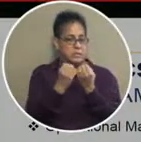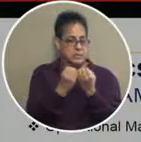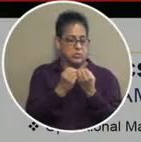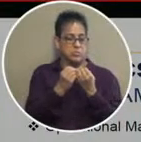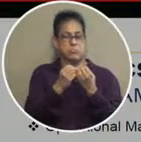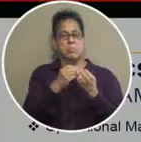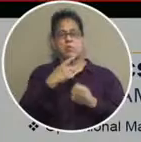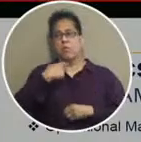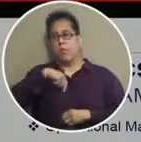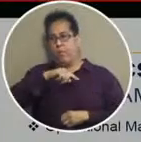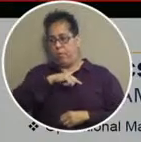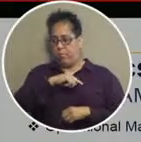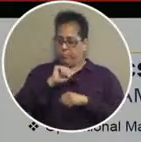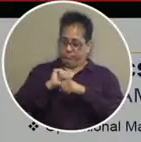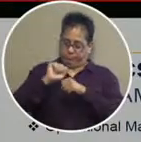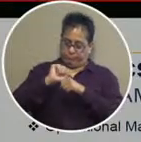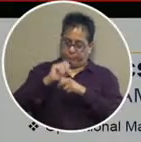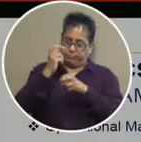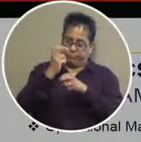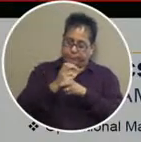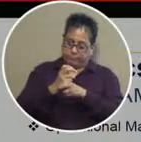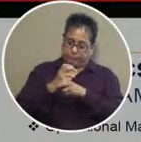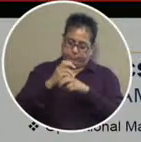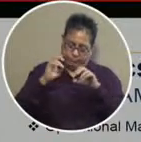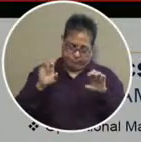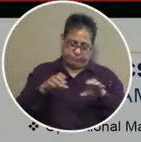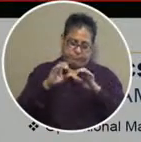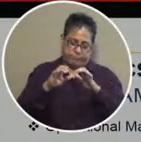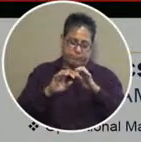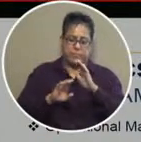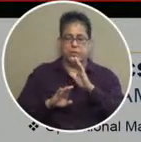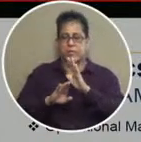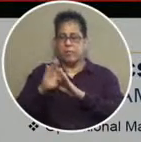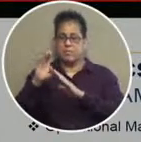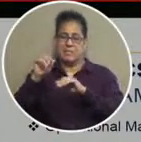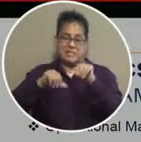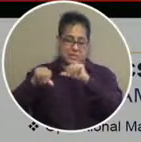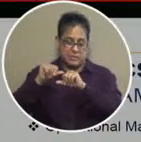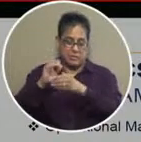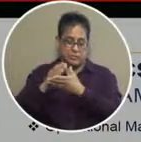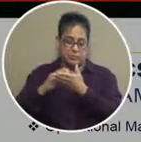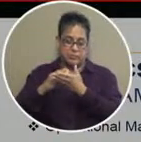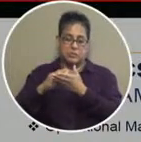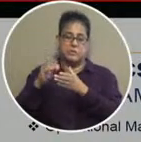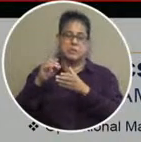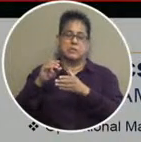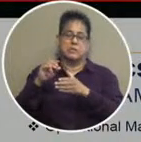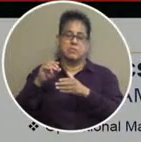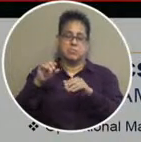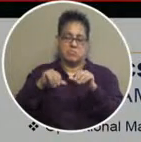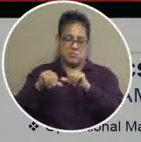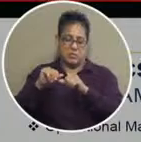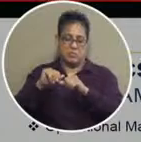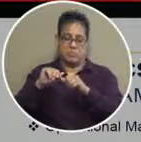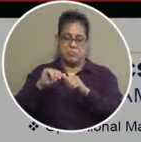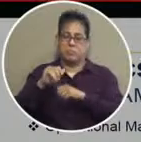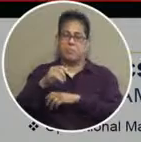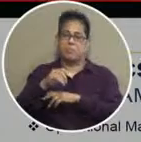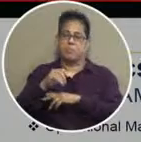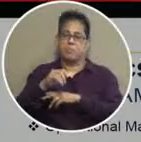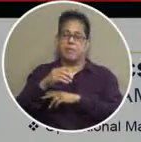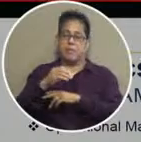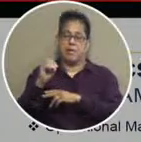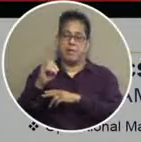We worked very hard to develop the science and submit the science behind the decontamination units.